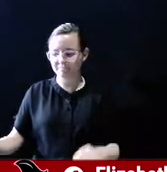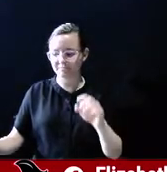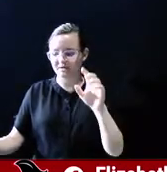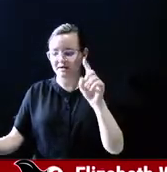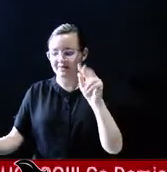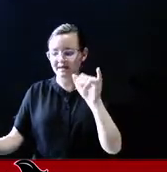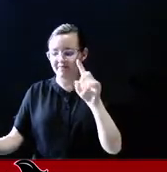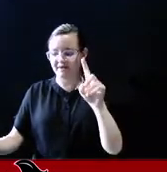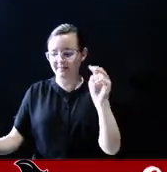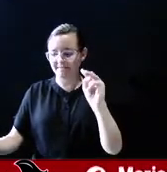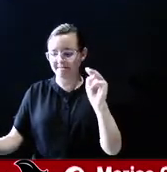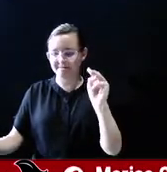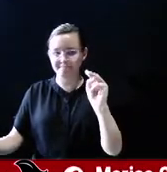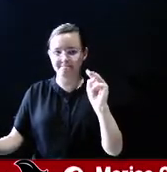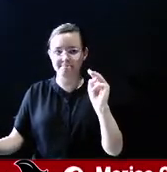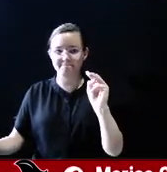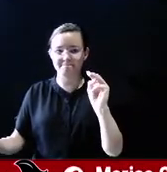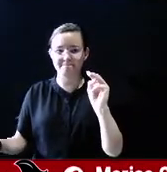David Mendez.